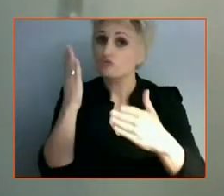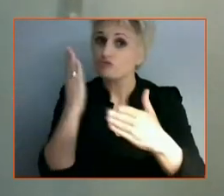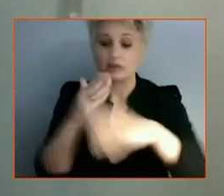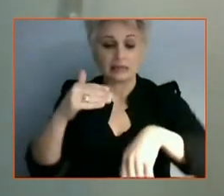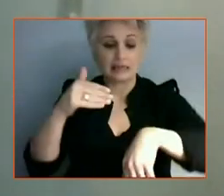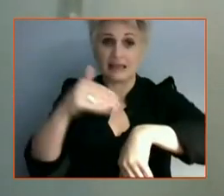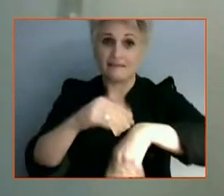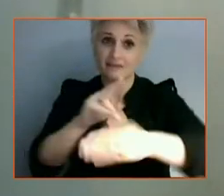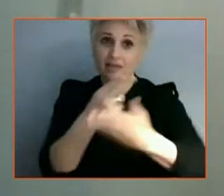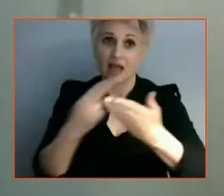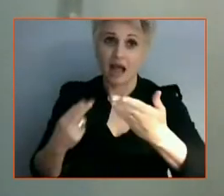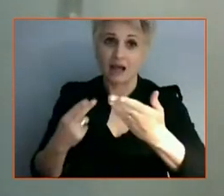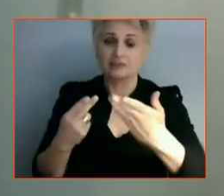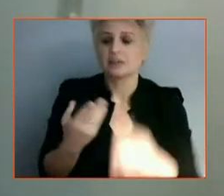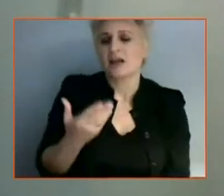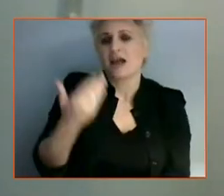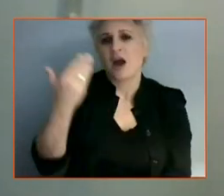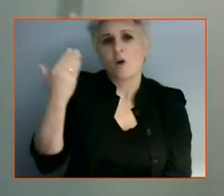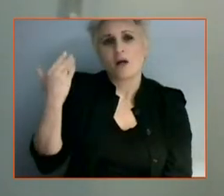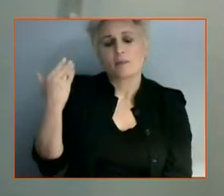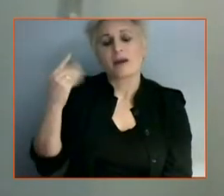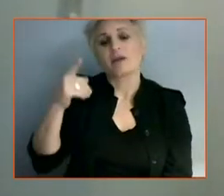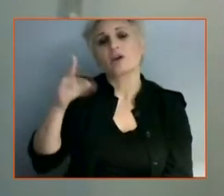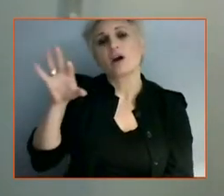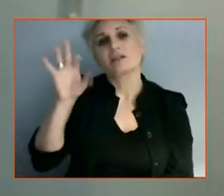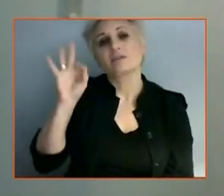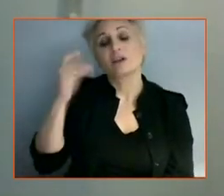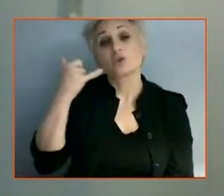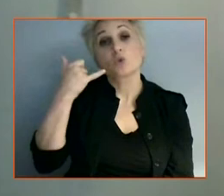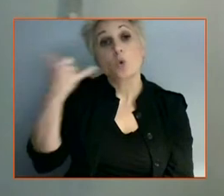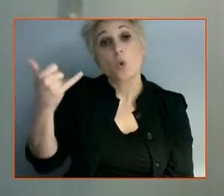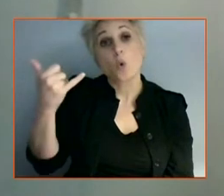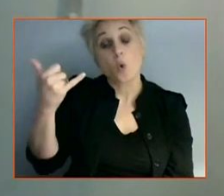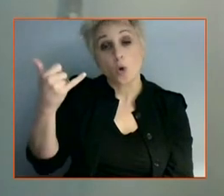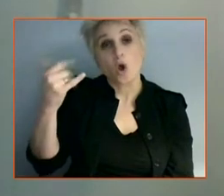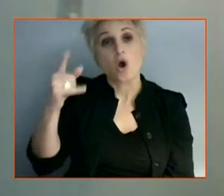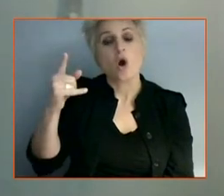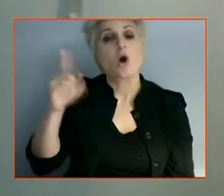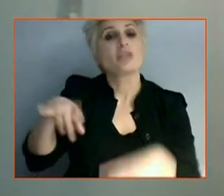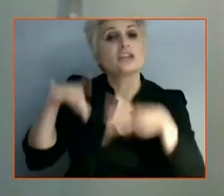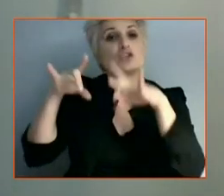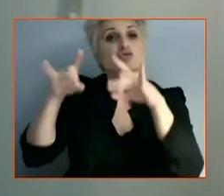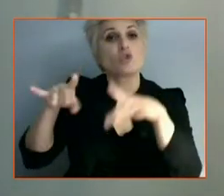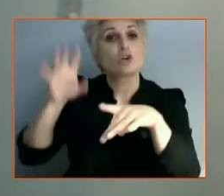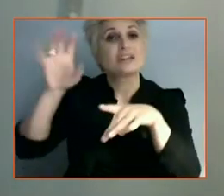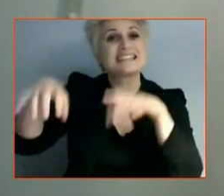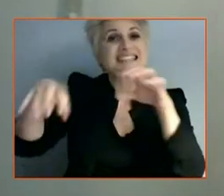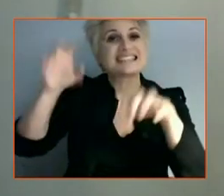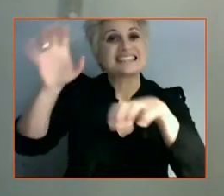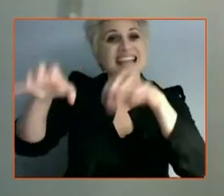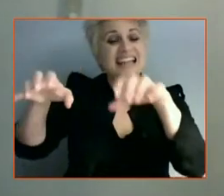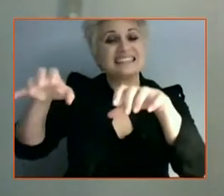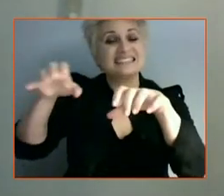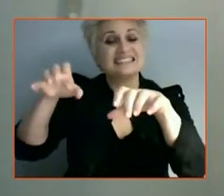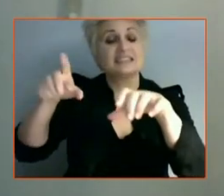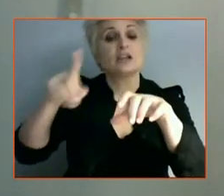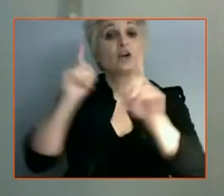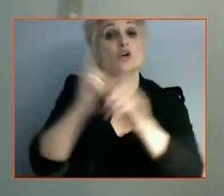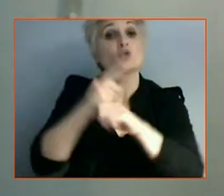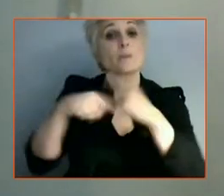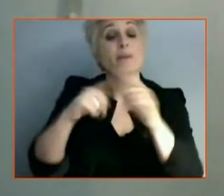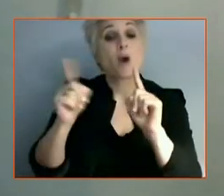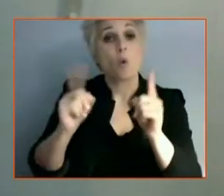was invited on a call with the Australian state and federal ministers to discuss the implications for the arts sector of